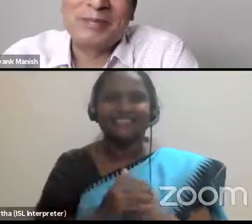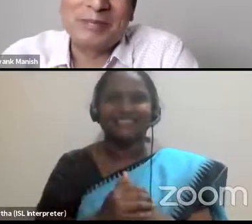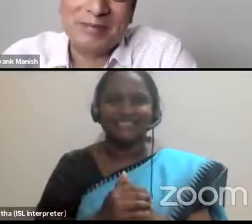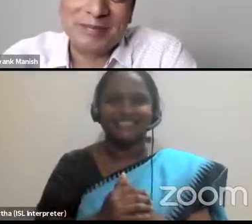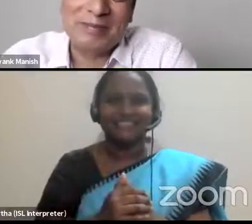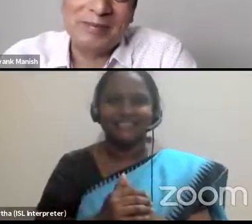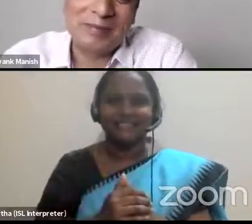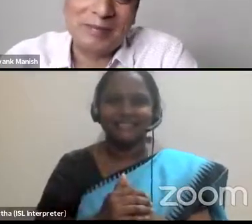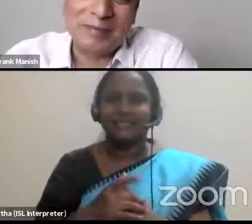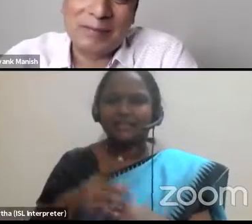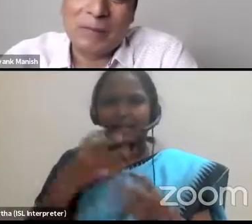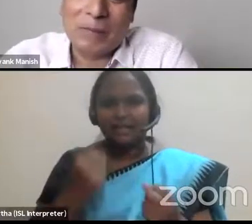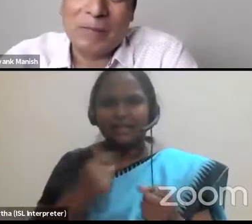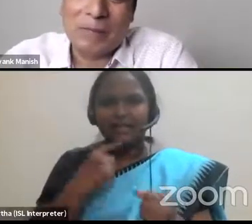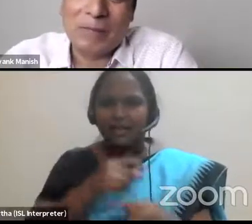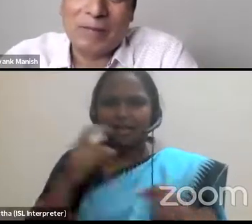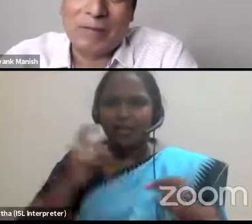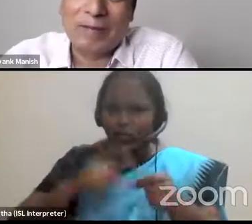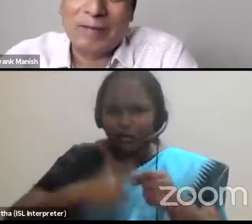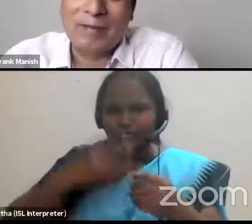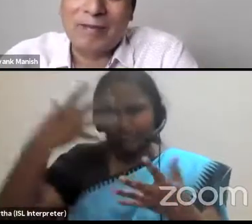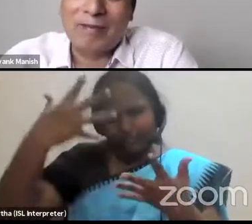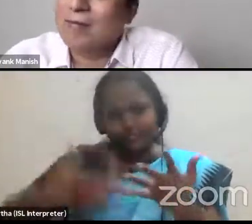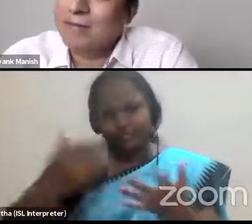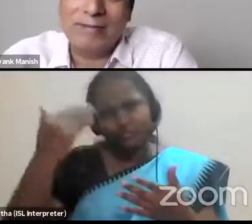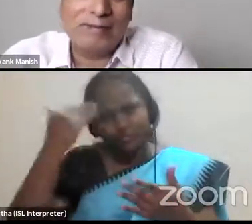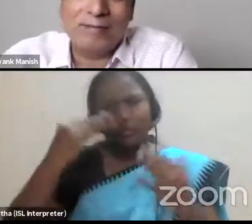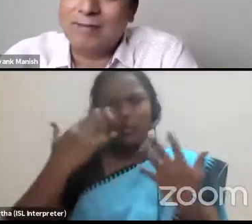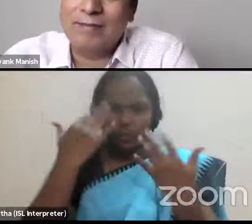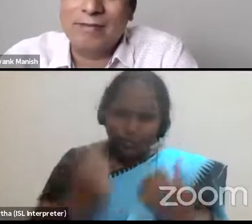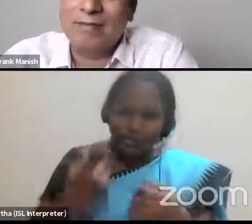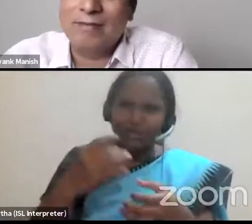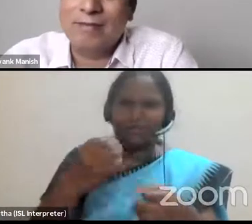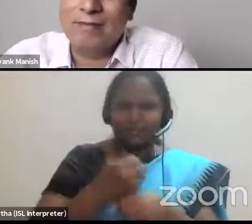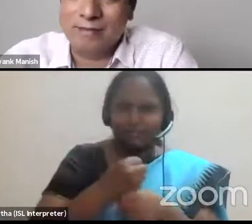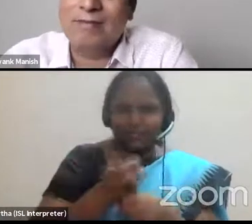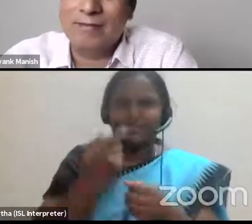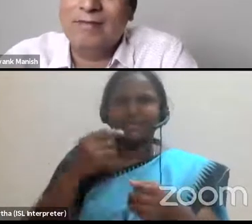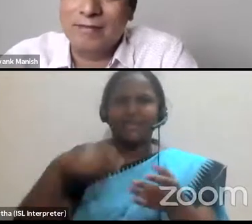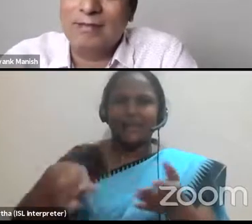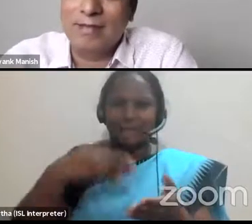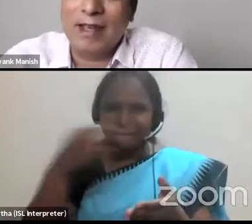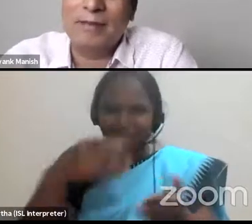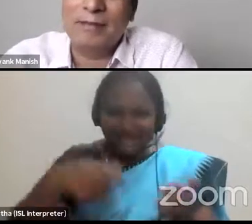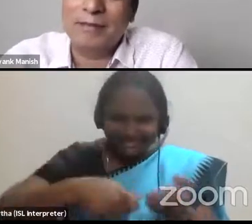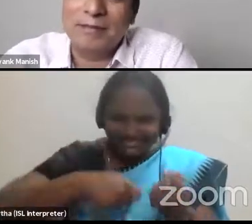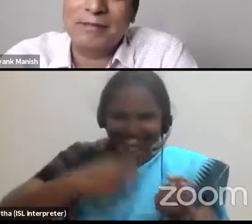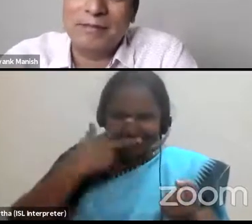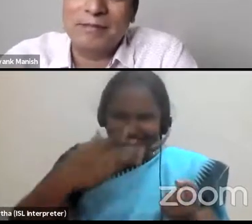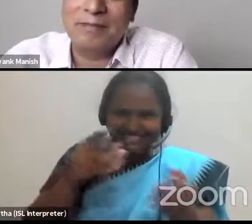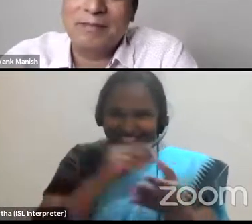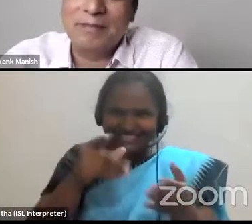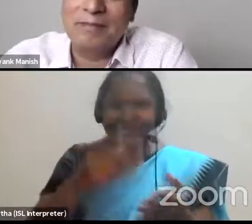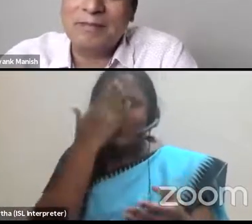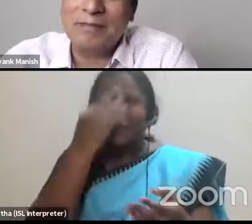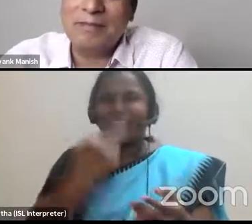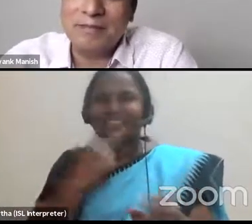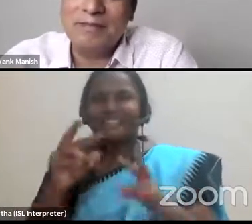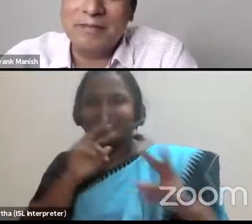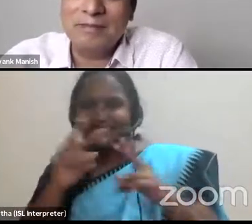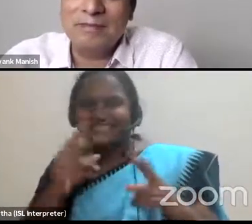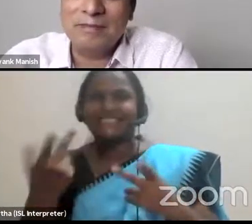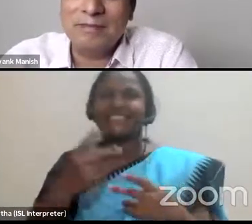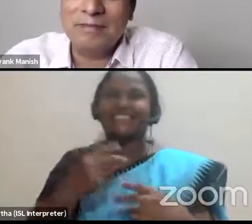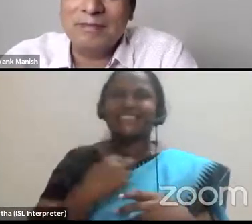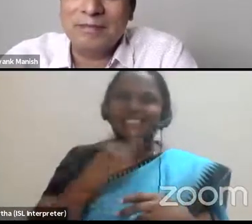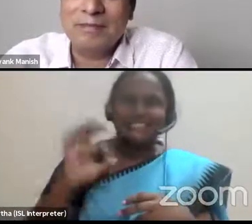I think, you know, just being able to ask all kinds of questions like, you know, why are you holding a paintbrush all the time? And, you know, why do you speak the way you speak? I mean, you